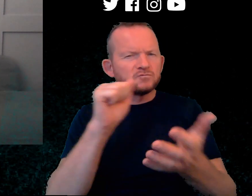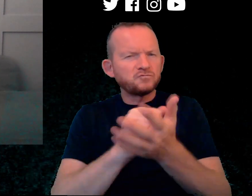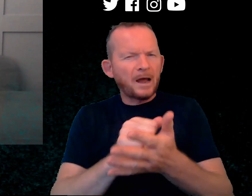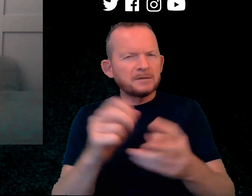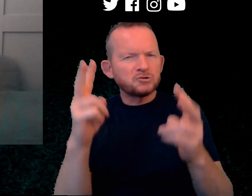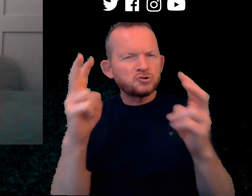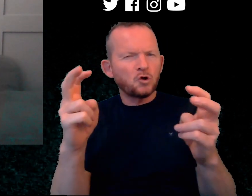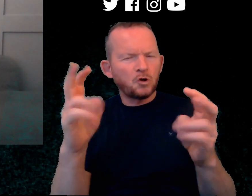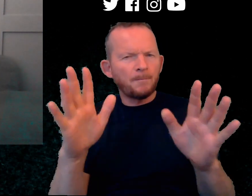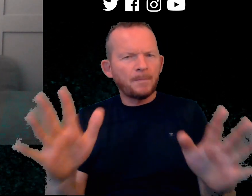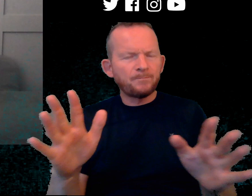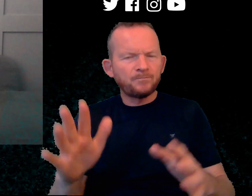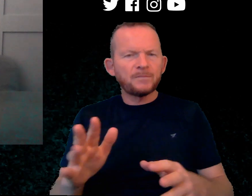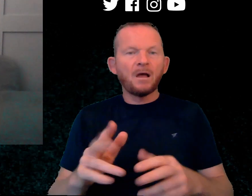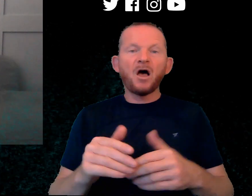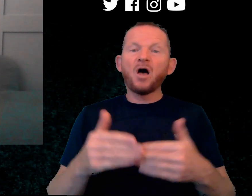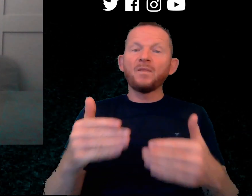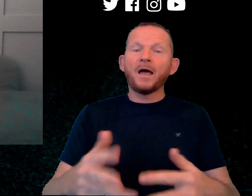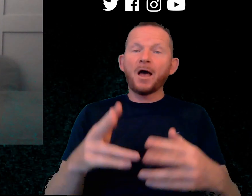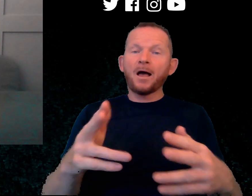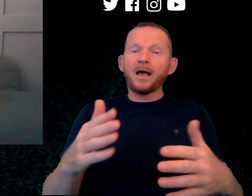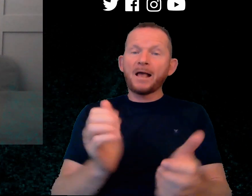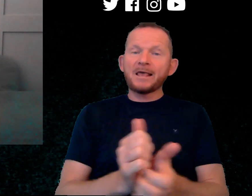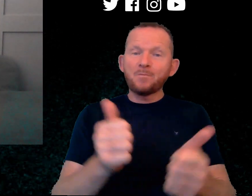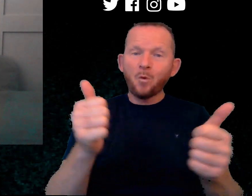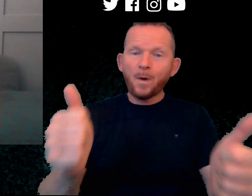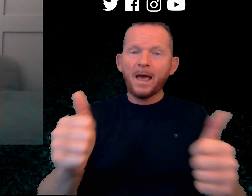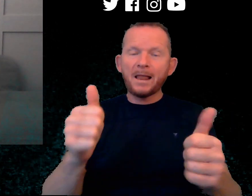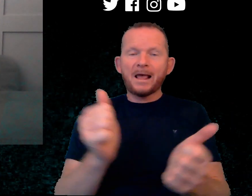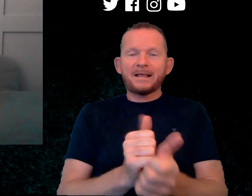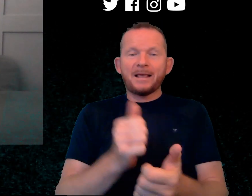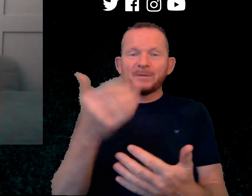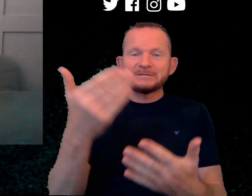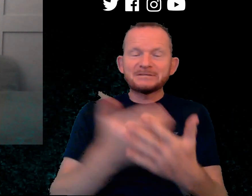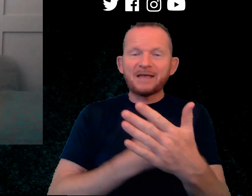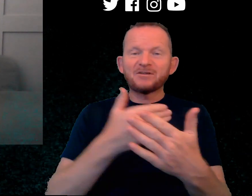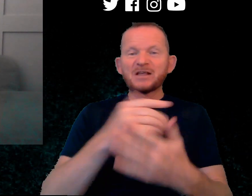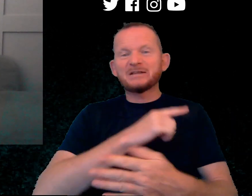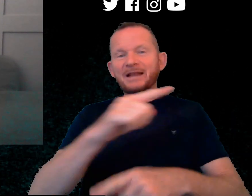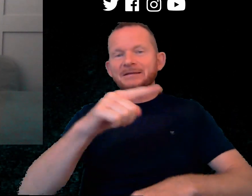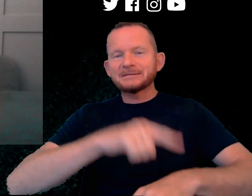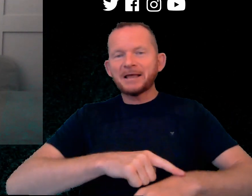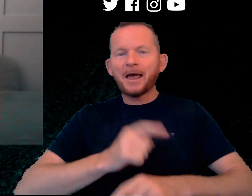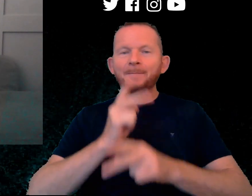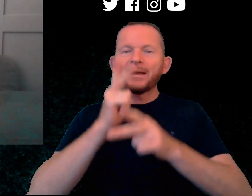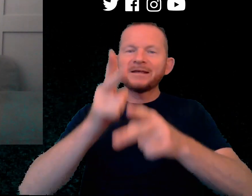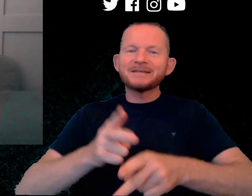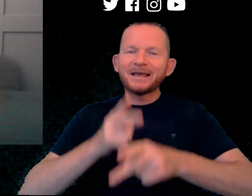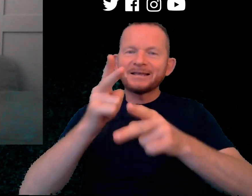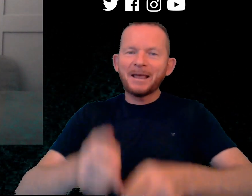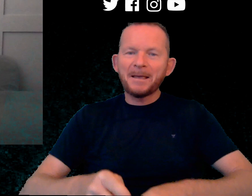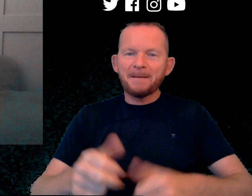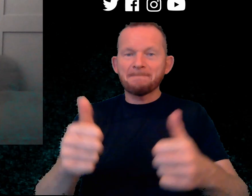we've got? Is it the best we can do? Or is further work needed to really find our term?